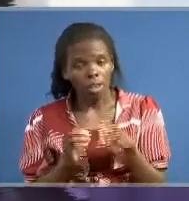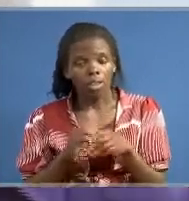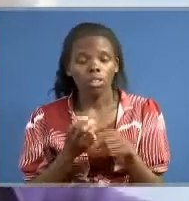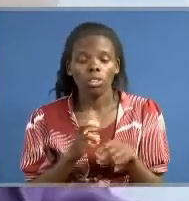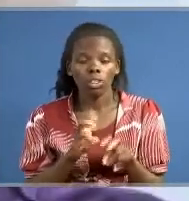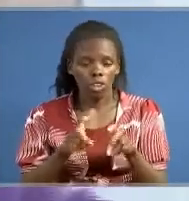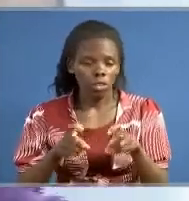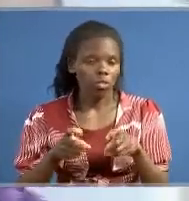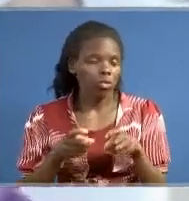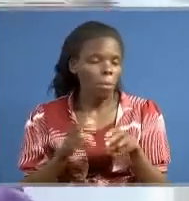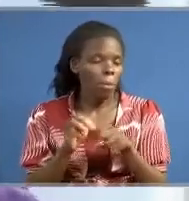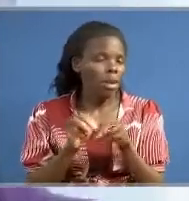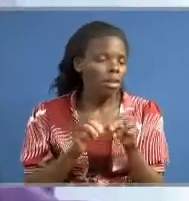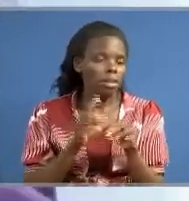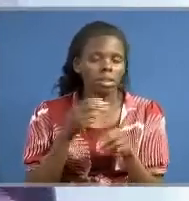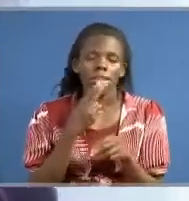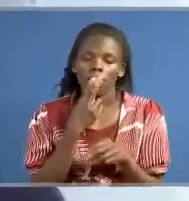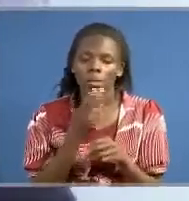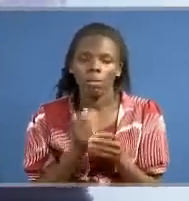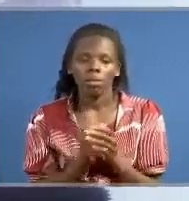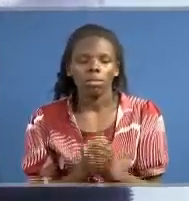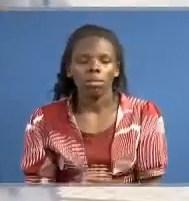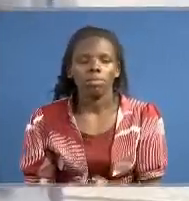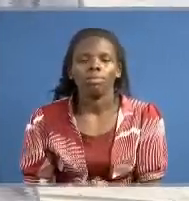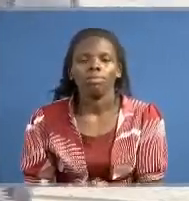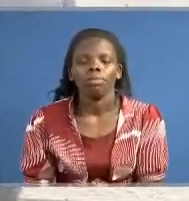of a person managing diabetes.